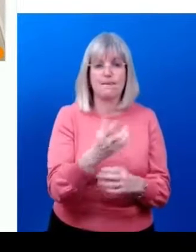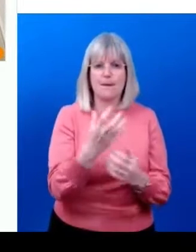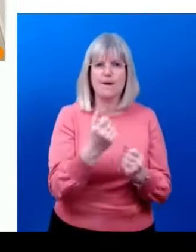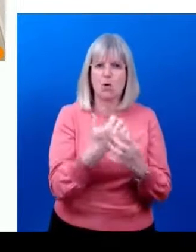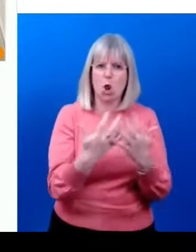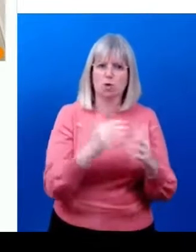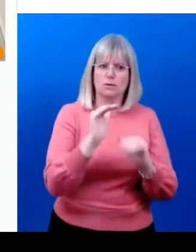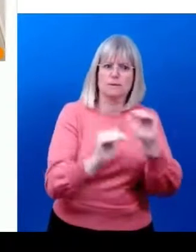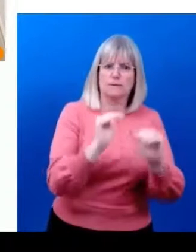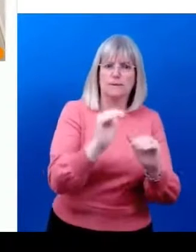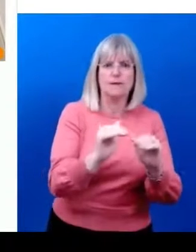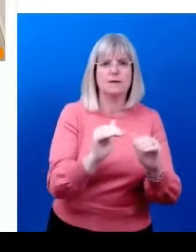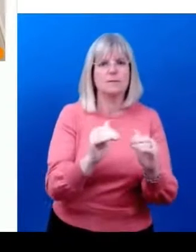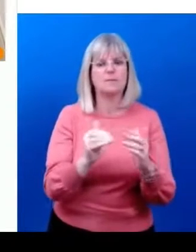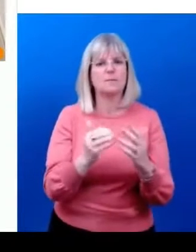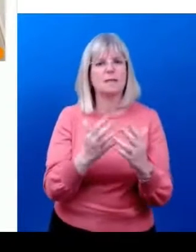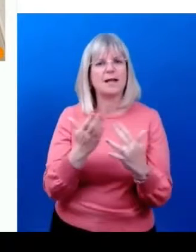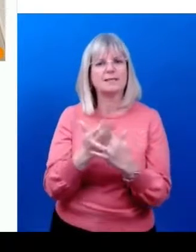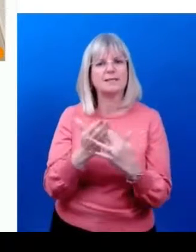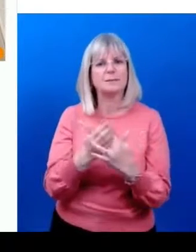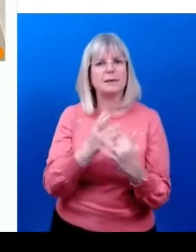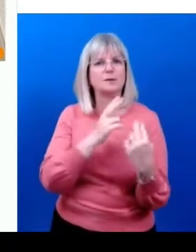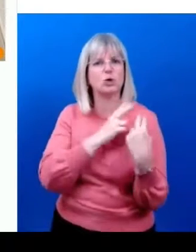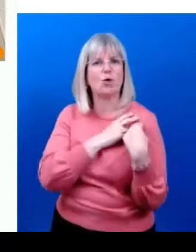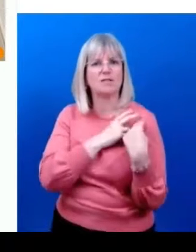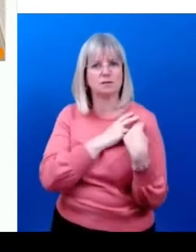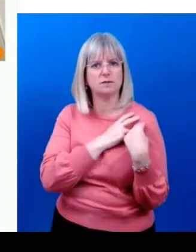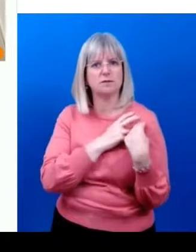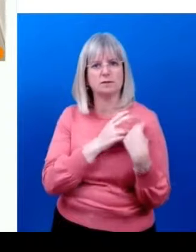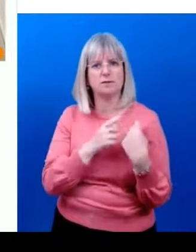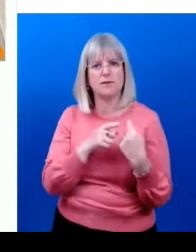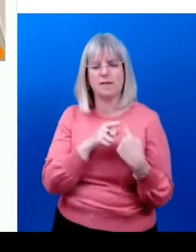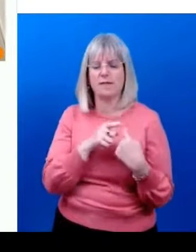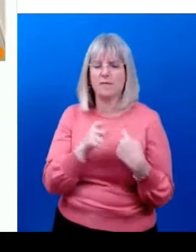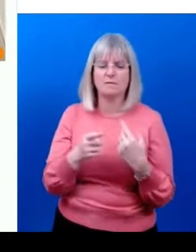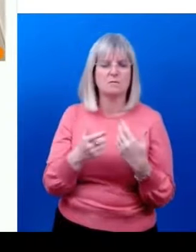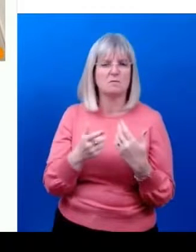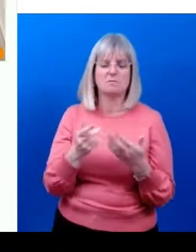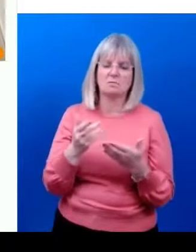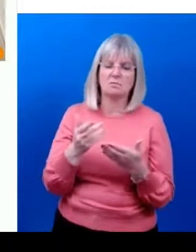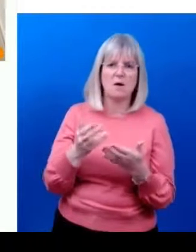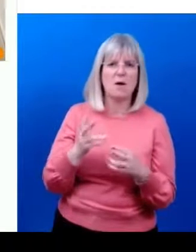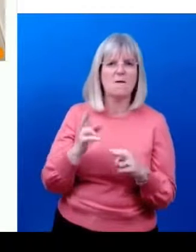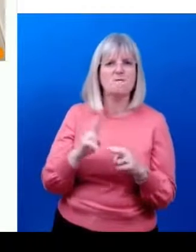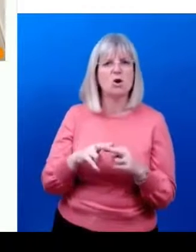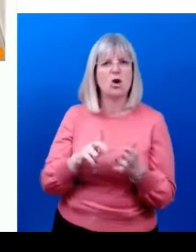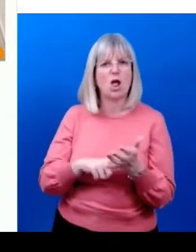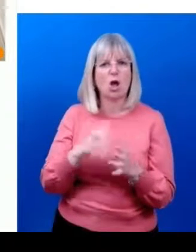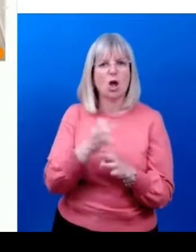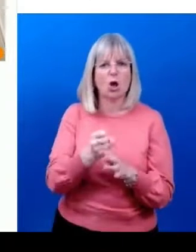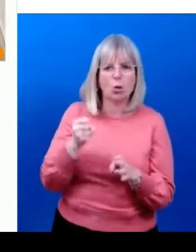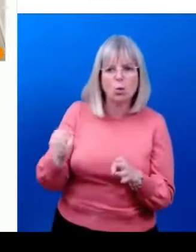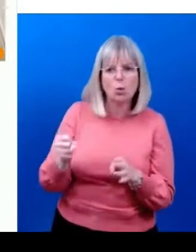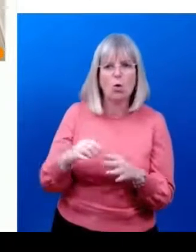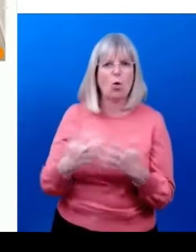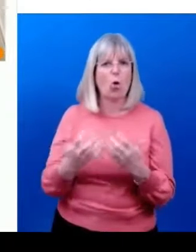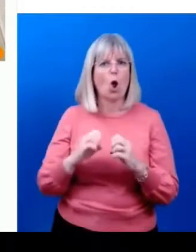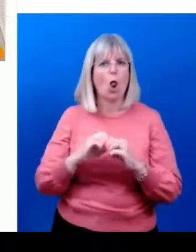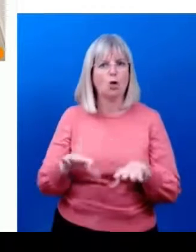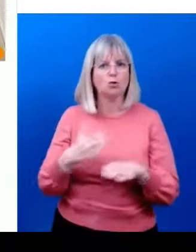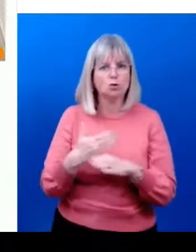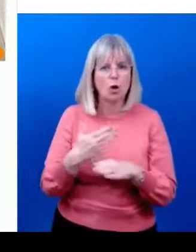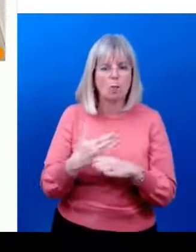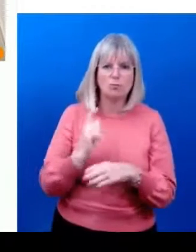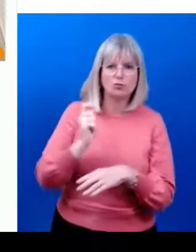to go out of the way or lost their jobs or went on furlough. So it was down to production companies were having to make decisions, and we would have